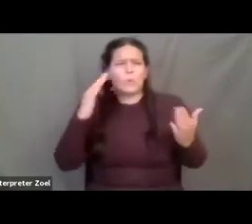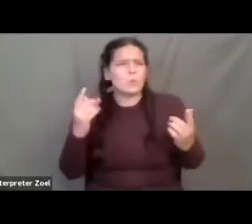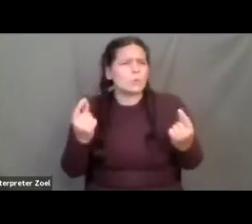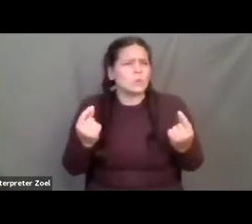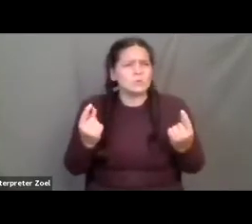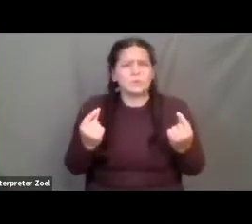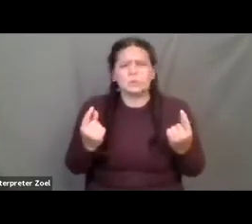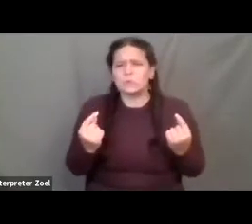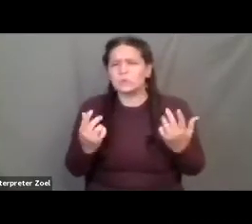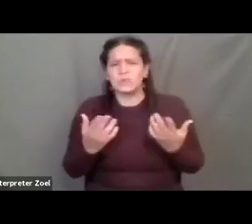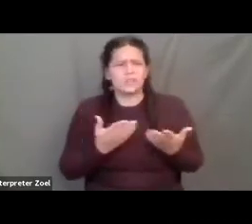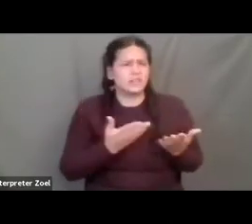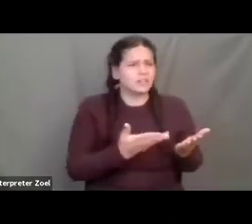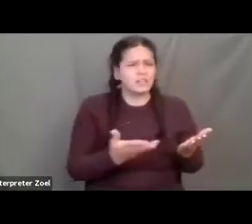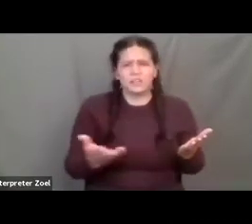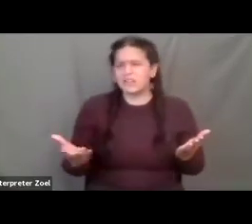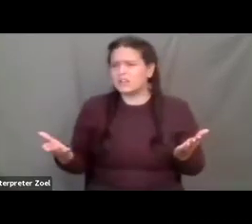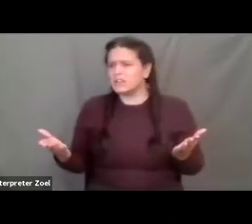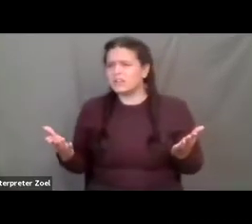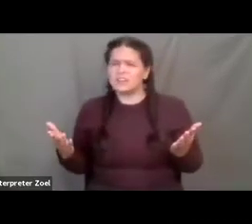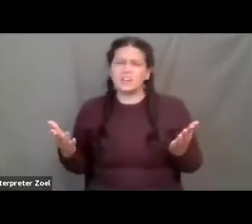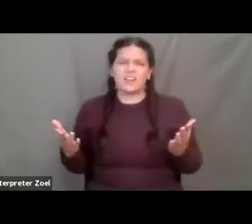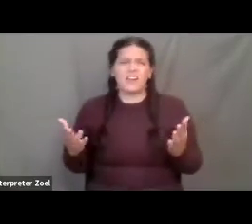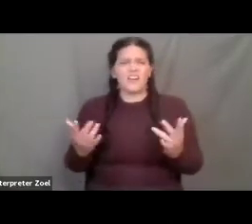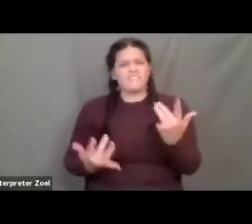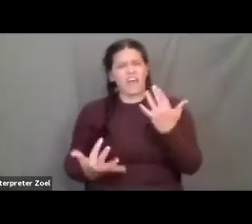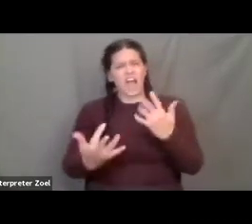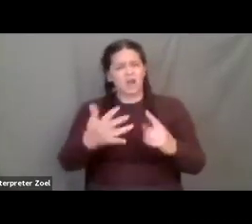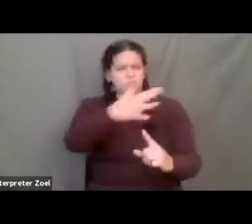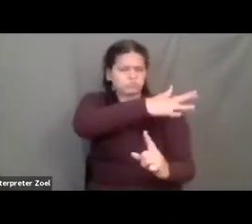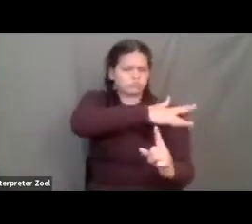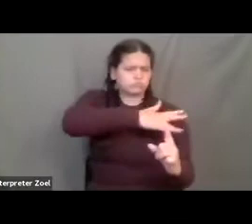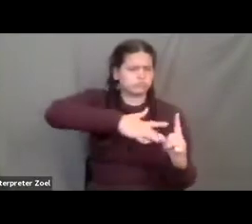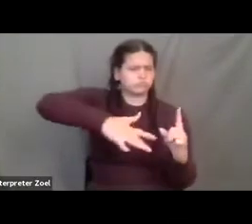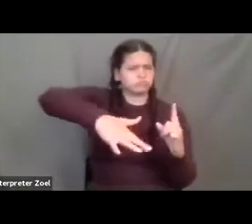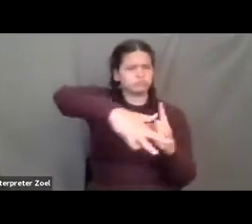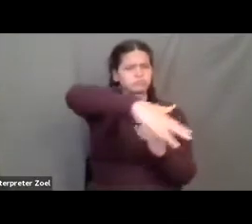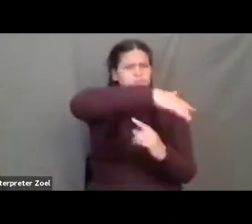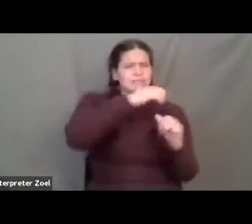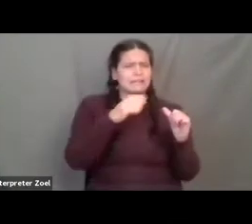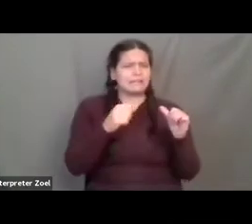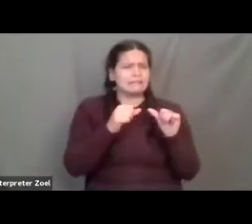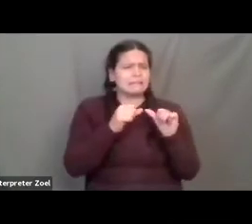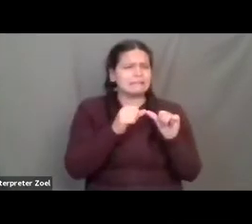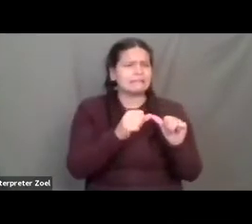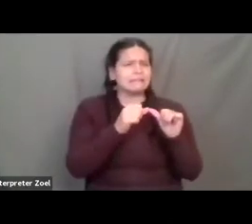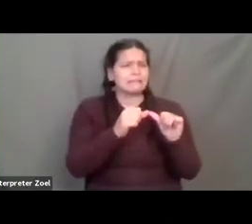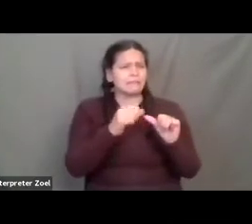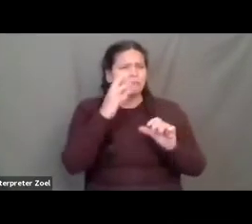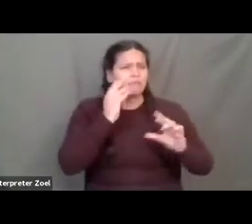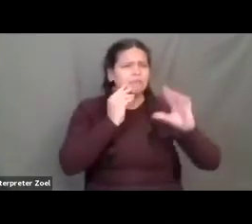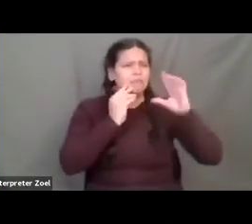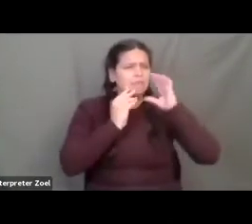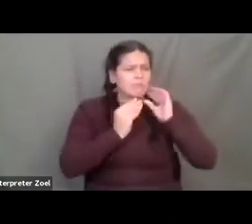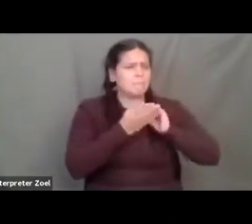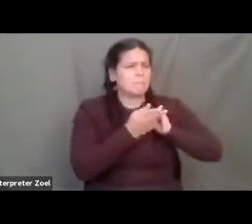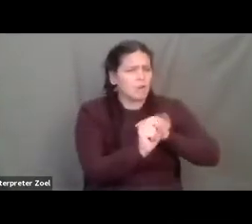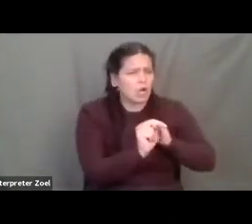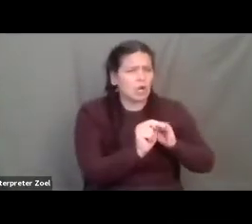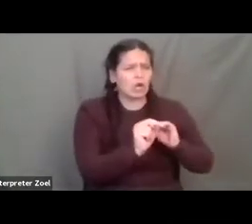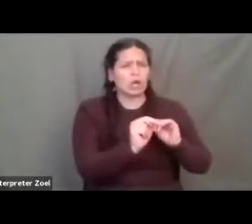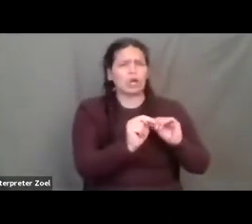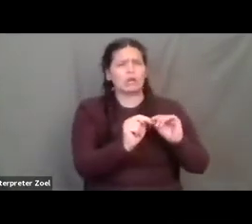Everywhere is fire, and I keep getting burned, trying